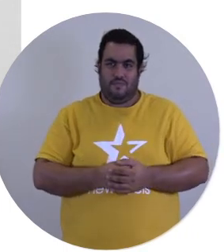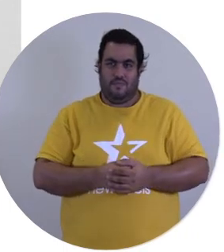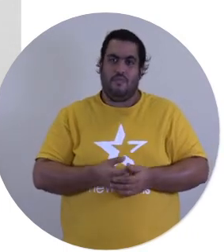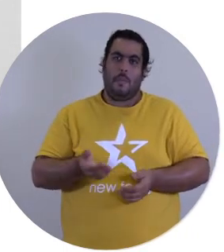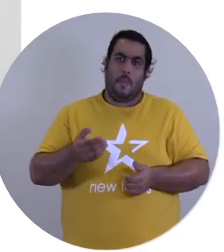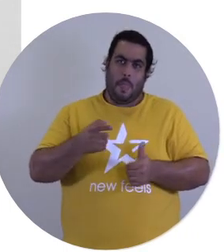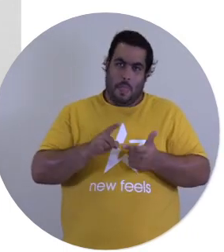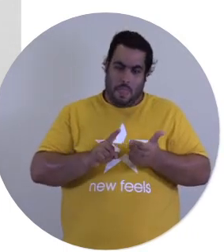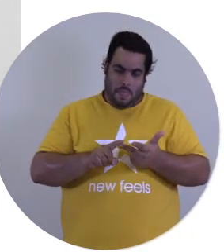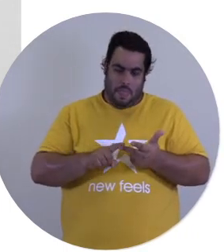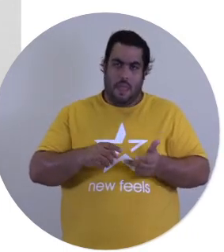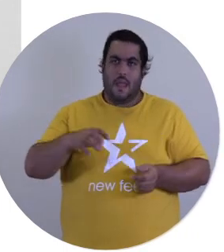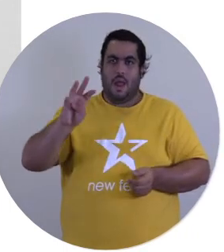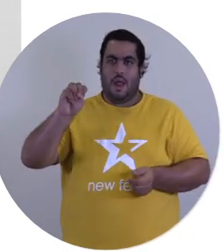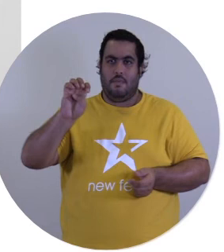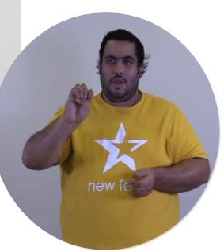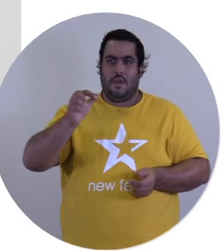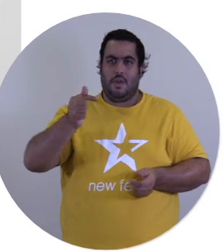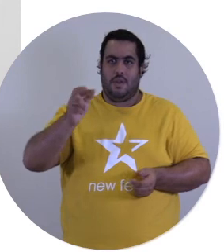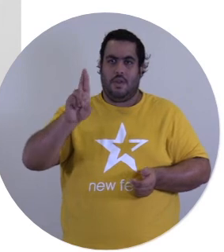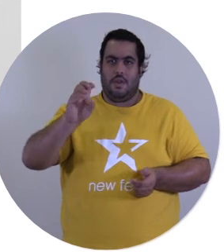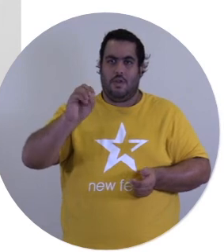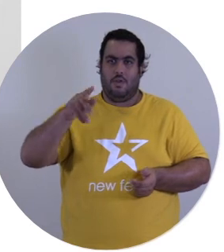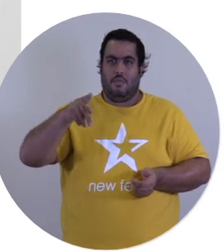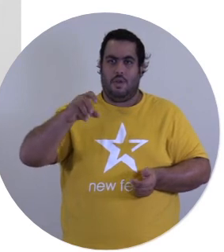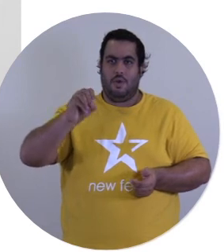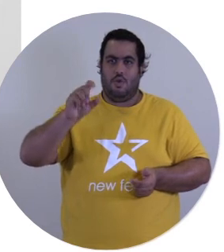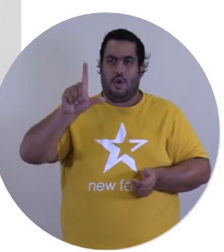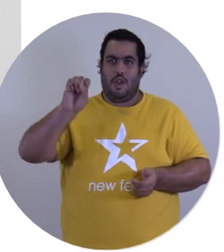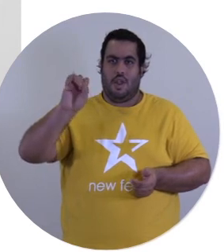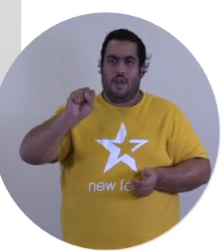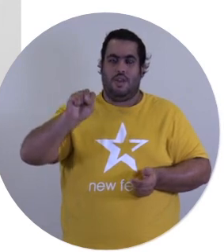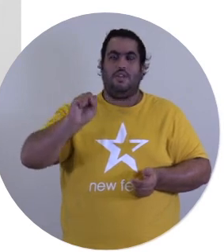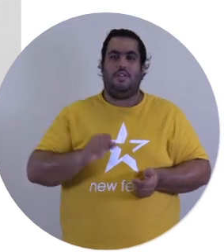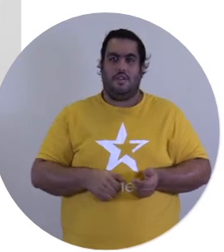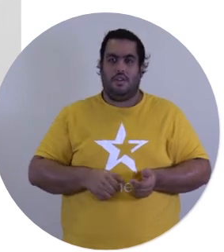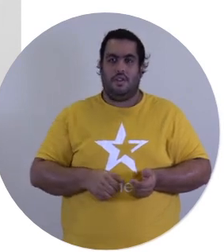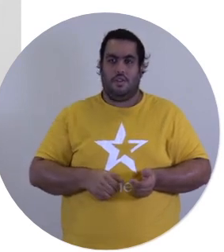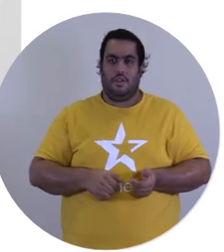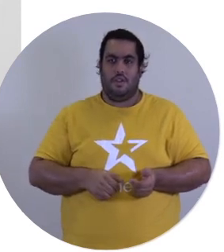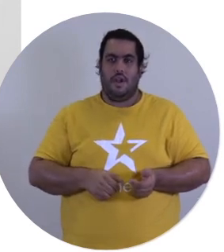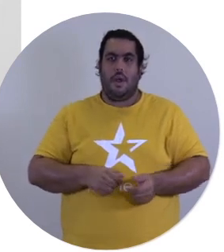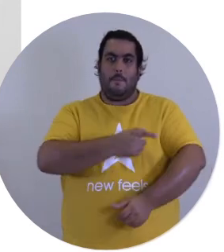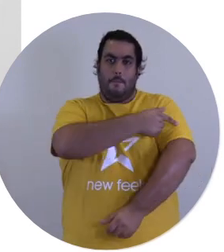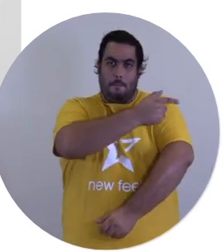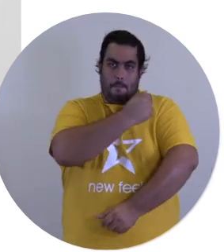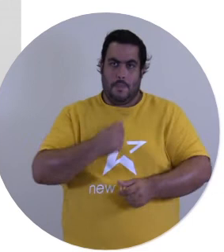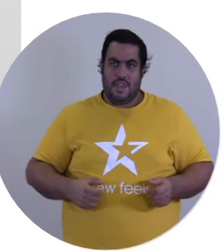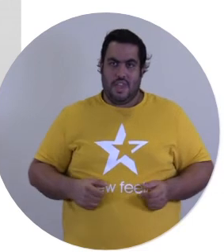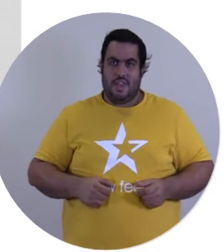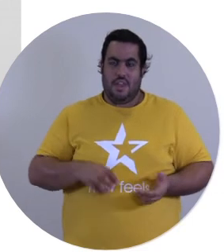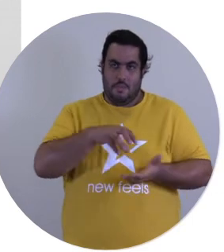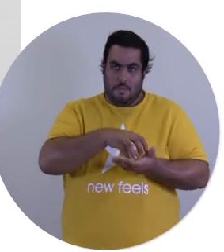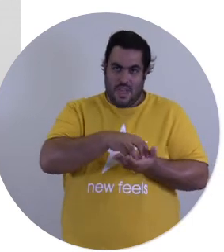Metropolis would go with this picture. Metropolis is a densely populated city. New York